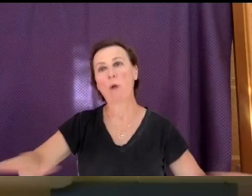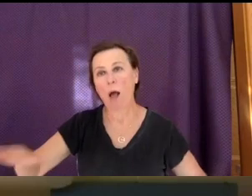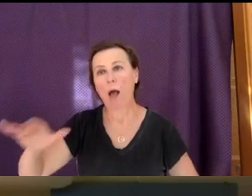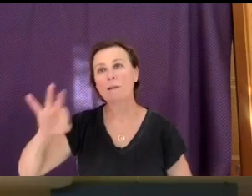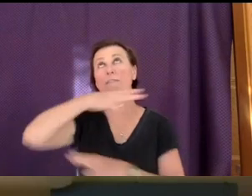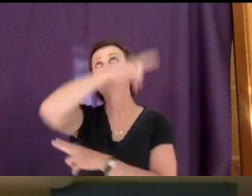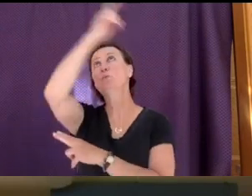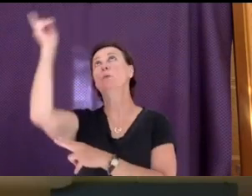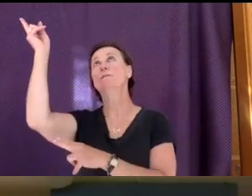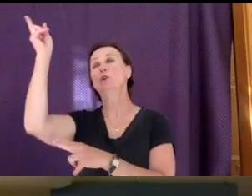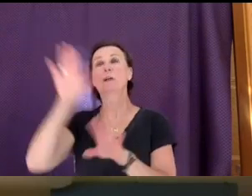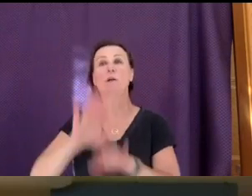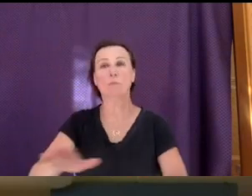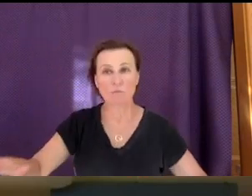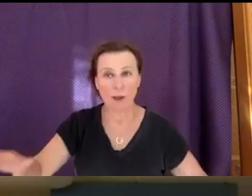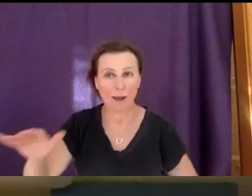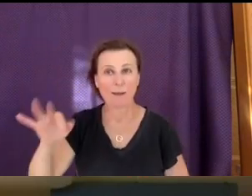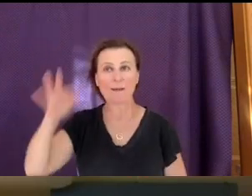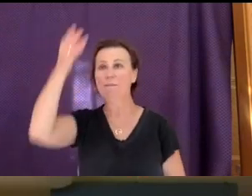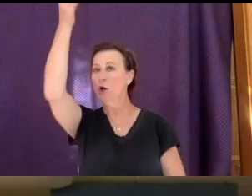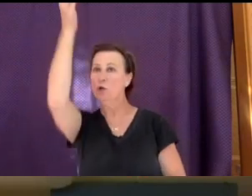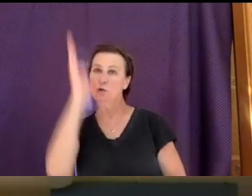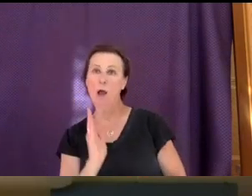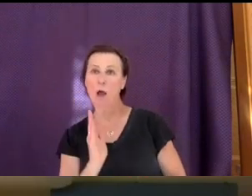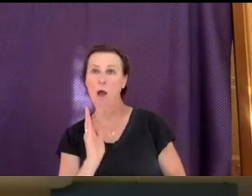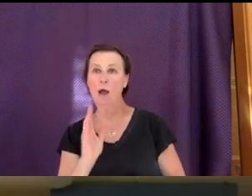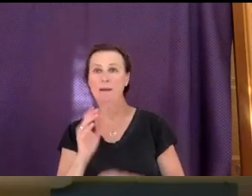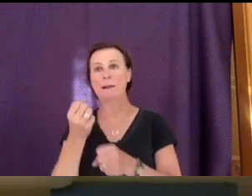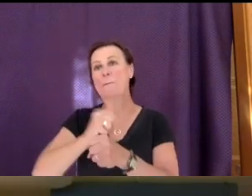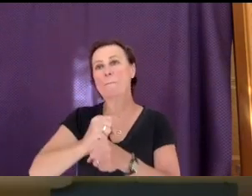God, manifestation of mystery.